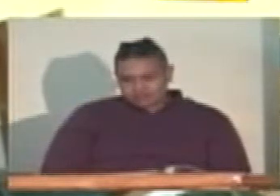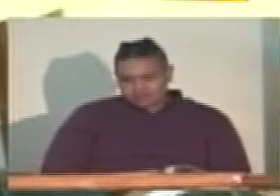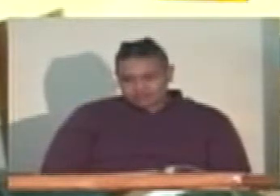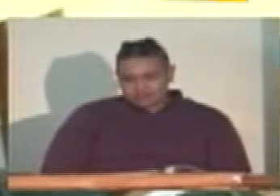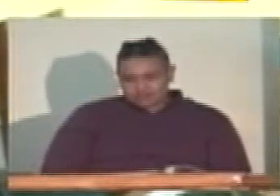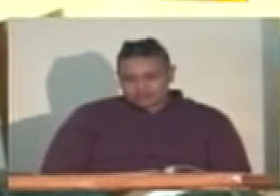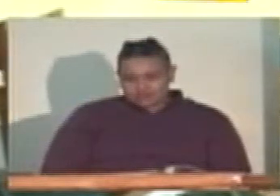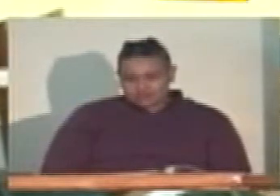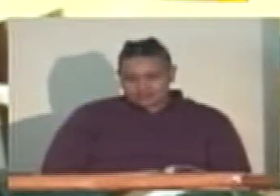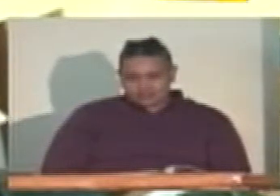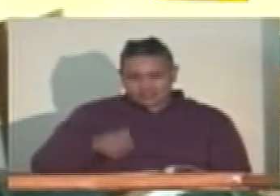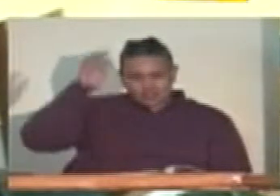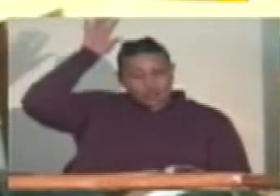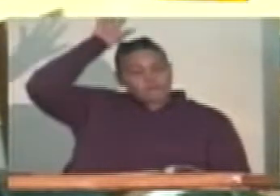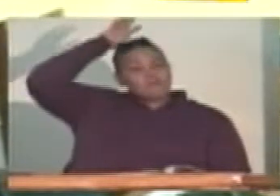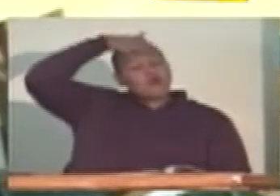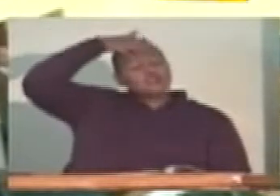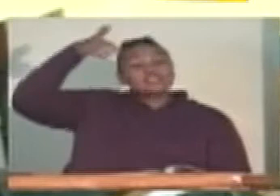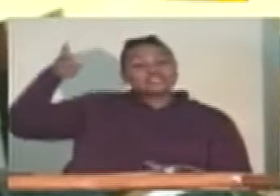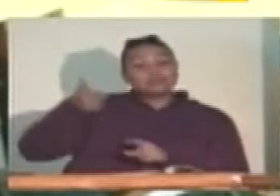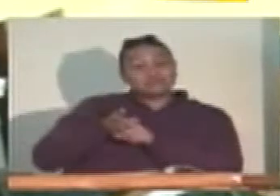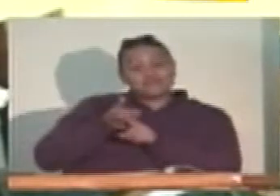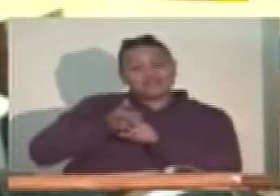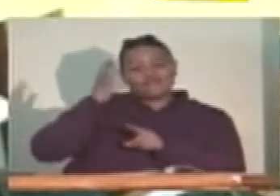Portia Simpson Miller,